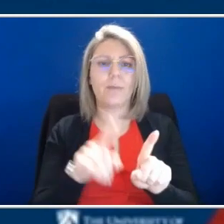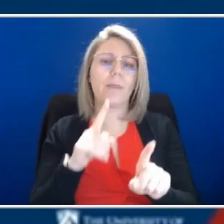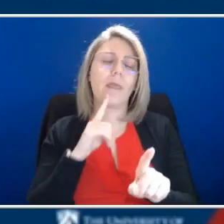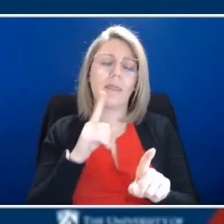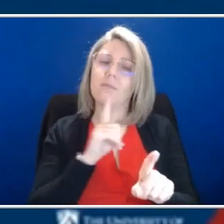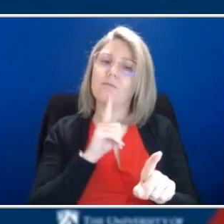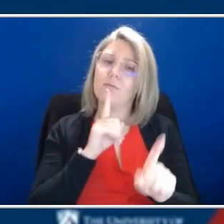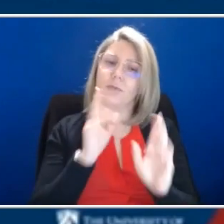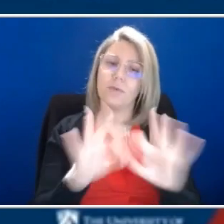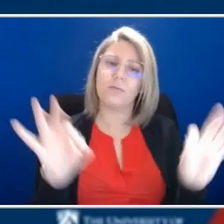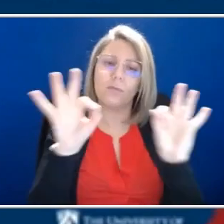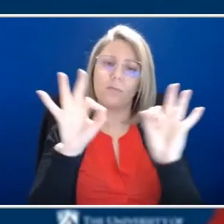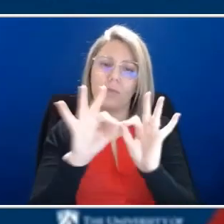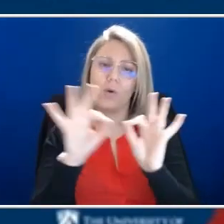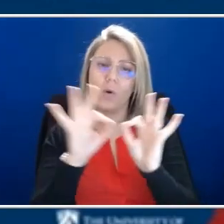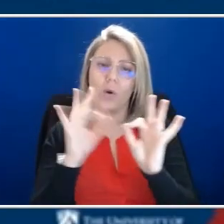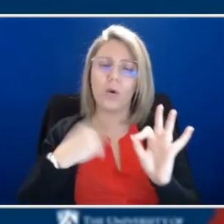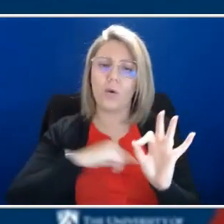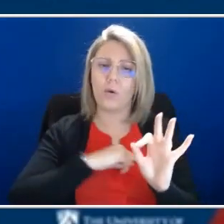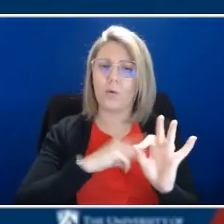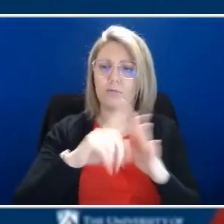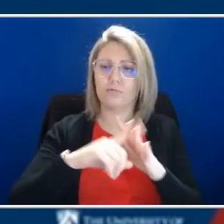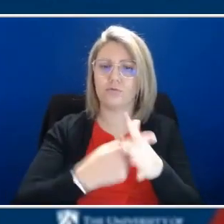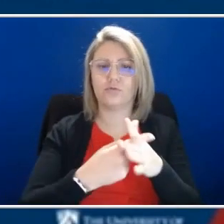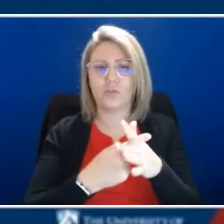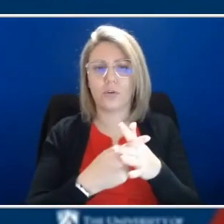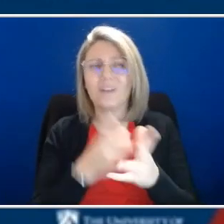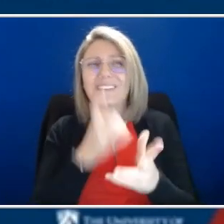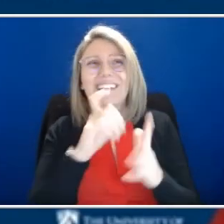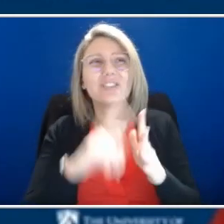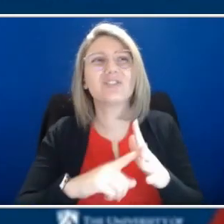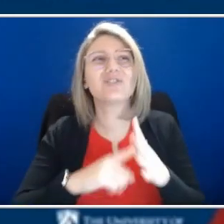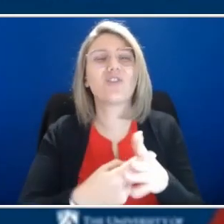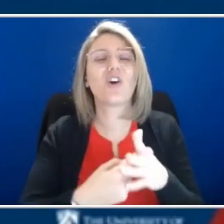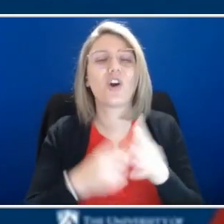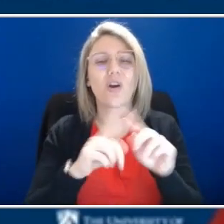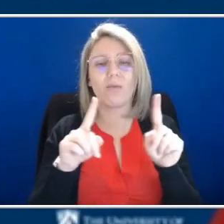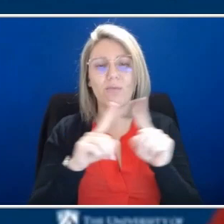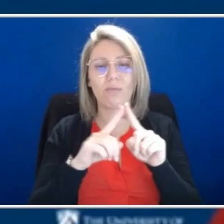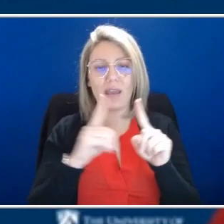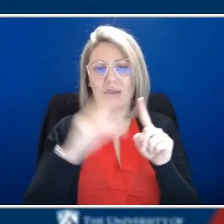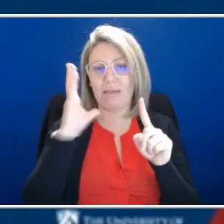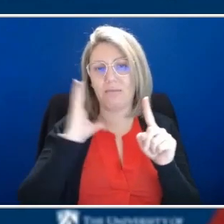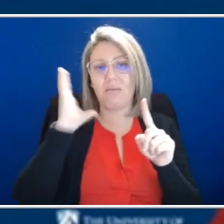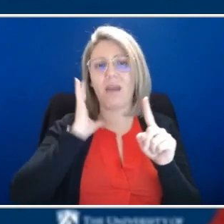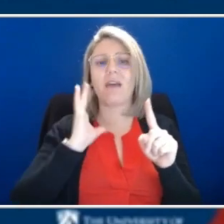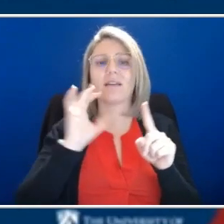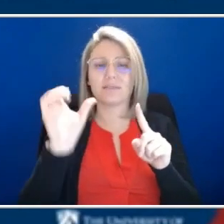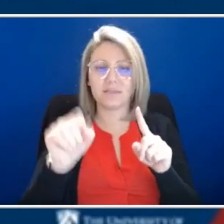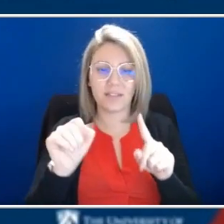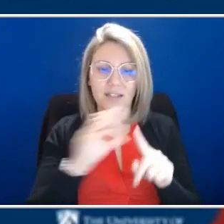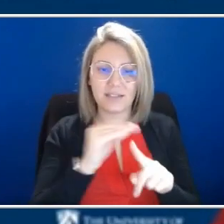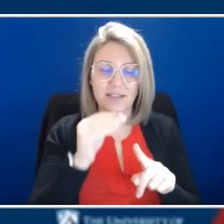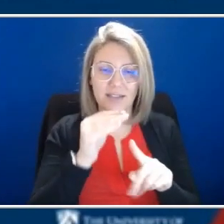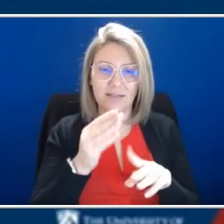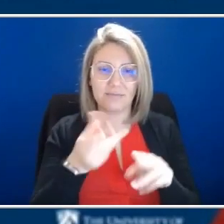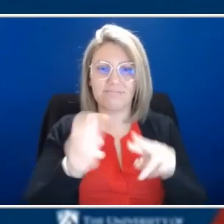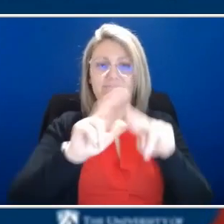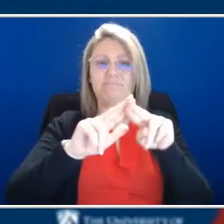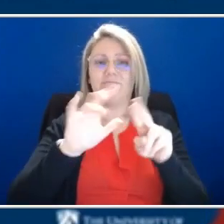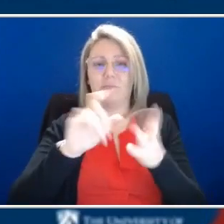that we are now starting. We haven't been starting, but we were in the past as well. We need to increase that